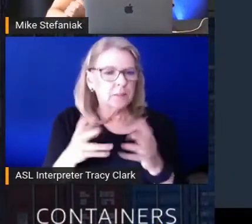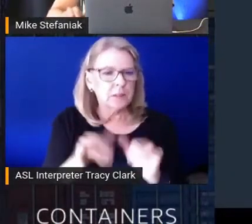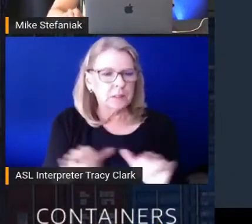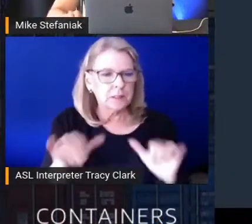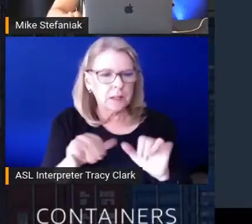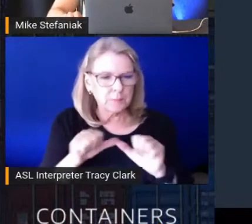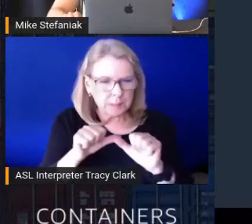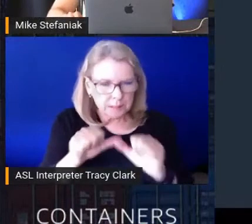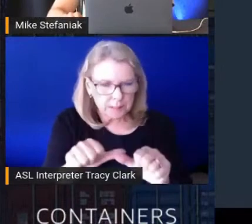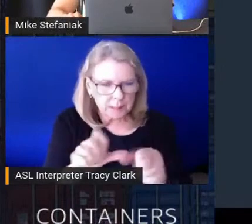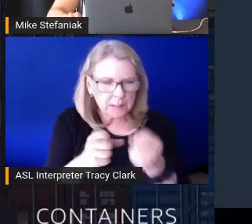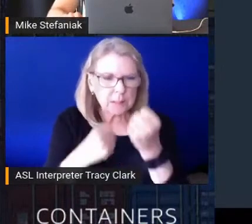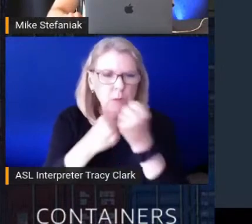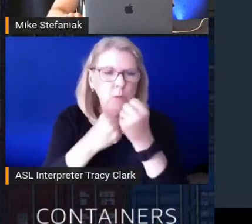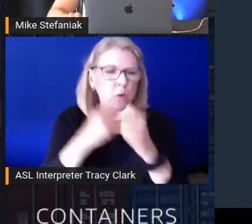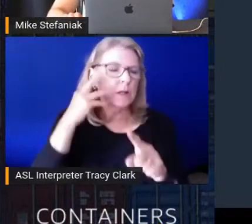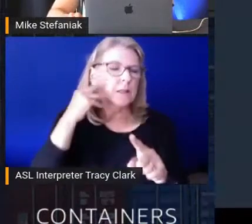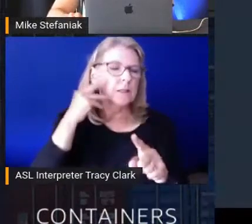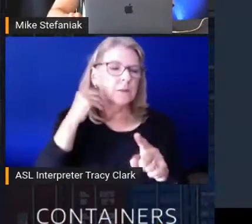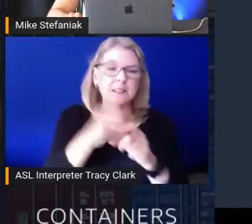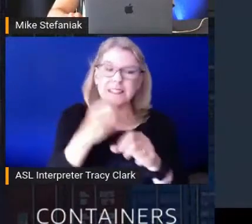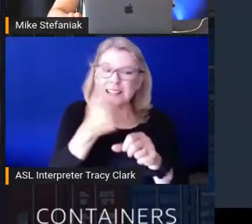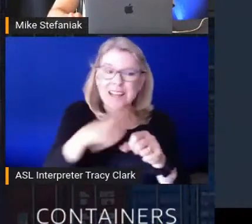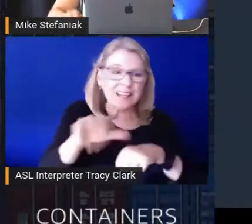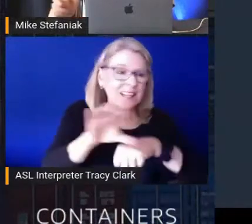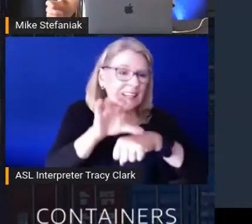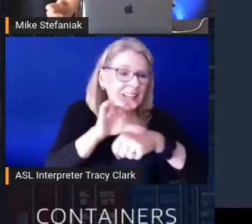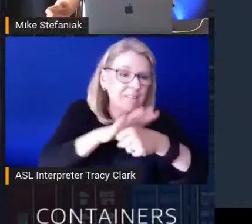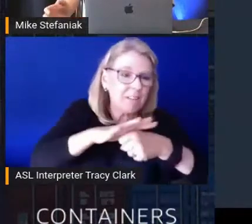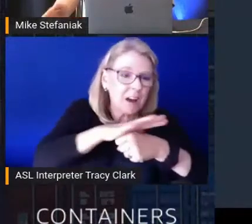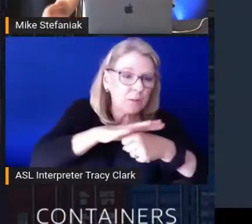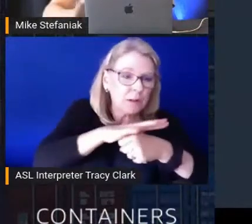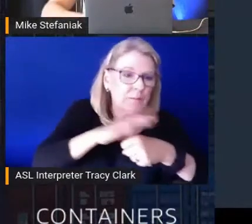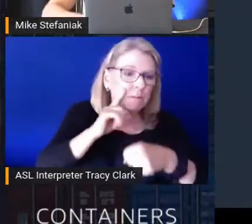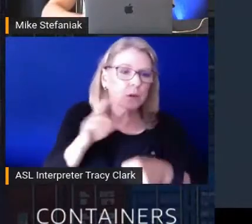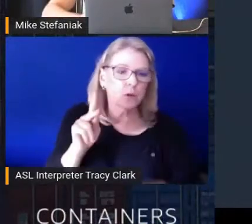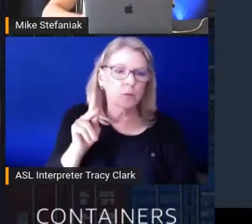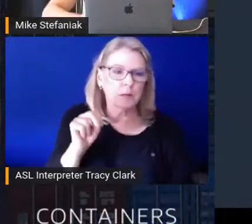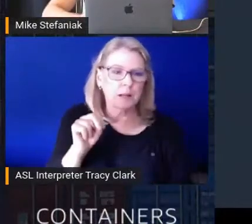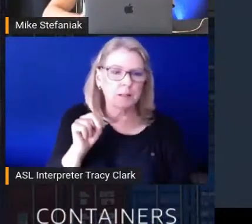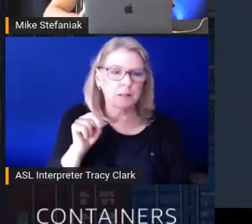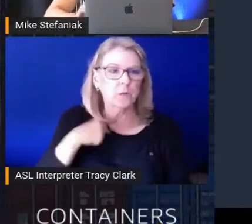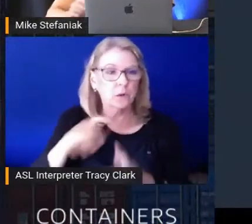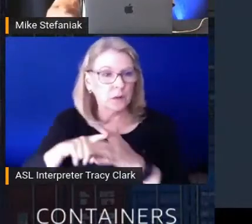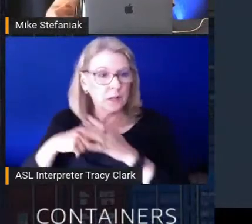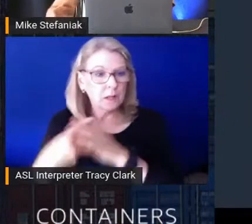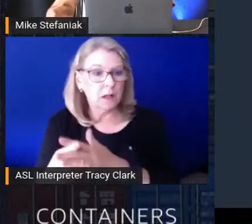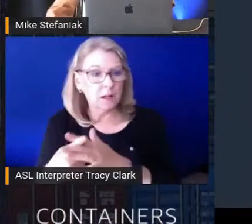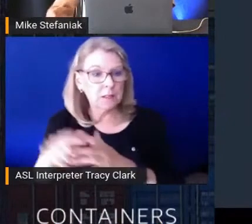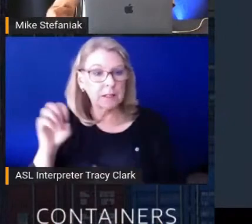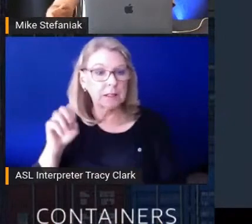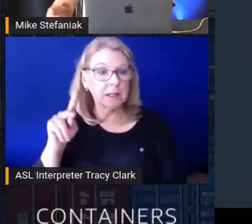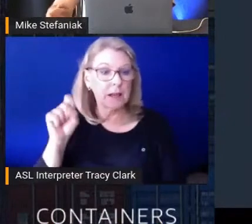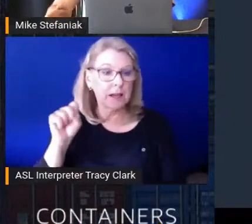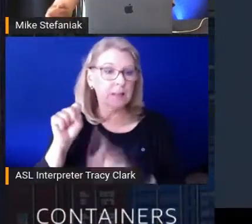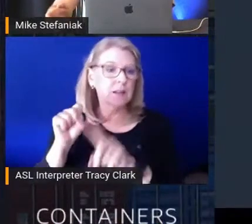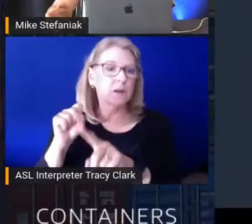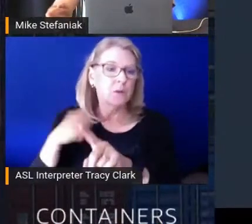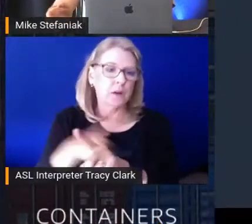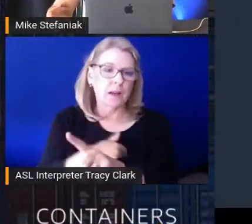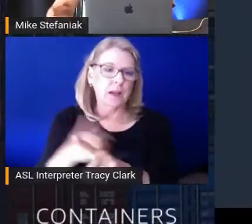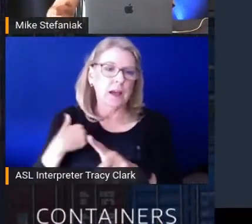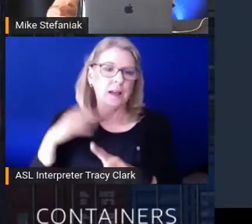in any environment that you can run Kubernetes. When we launched EKS, it was EKS in the cloud. With the EKS